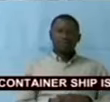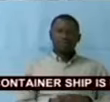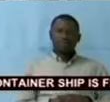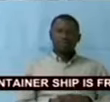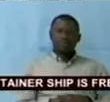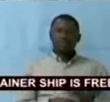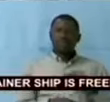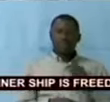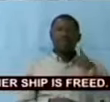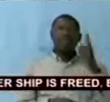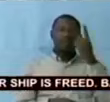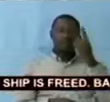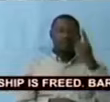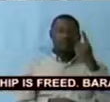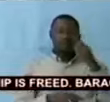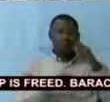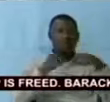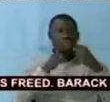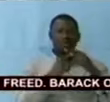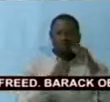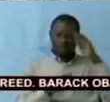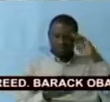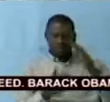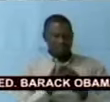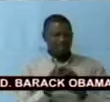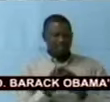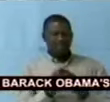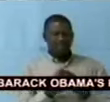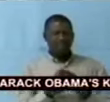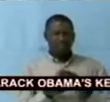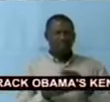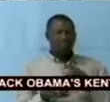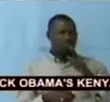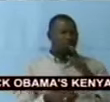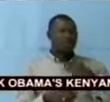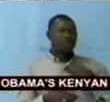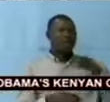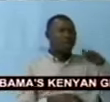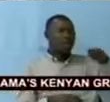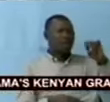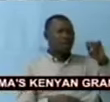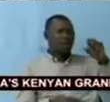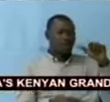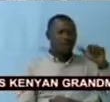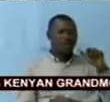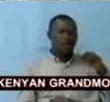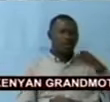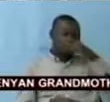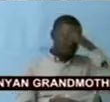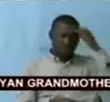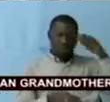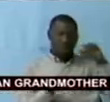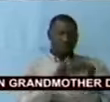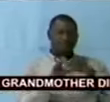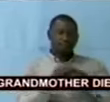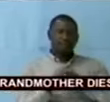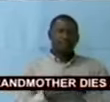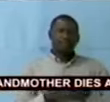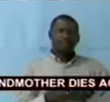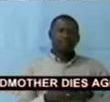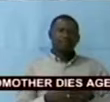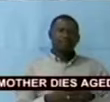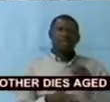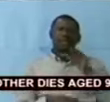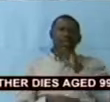an NIA officer. Follow, lata la ko, NIA dukula. Name? Oh. Well, at the time,